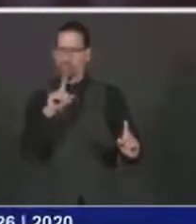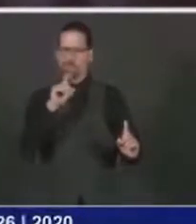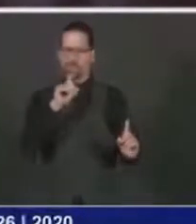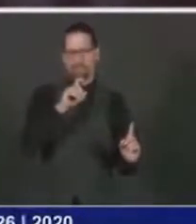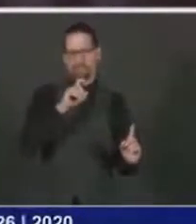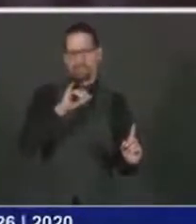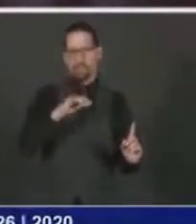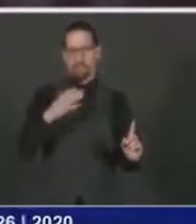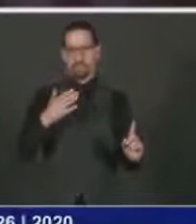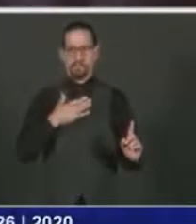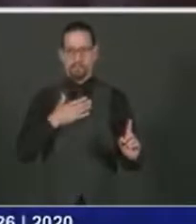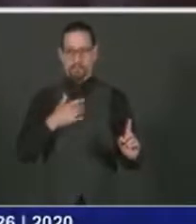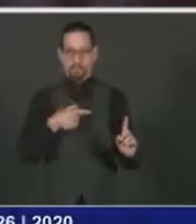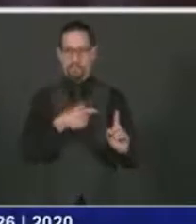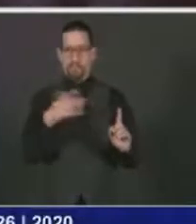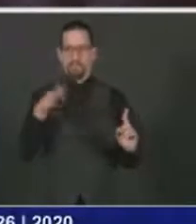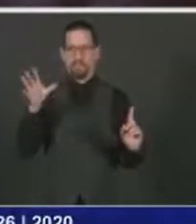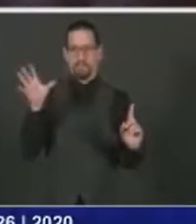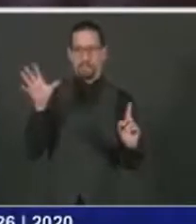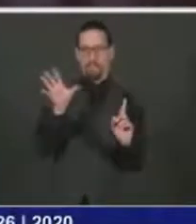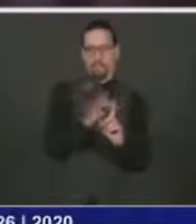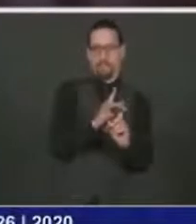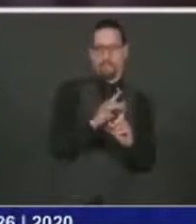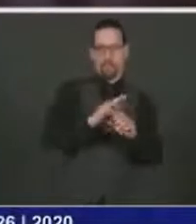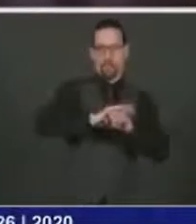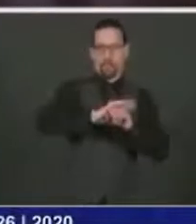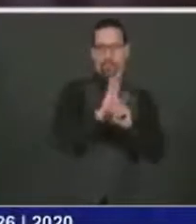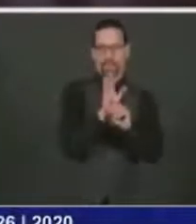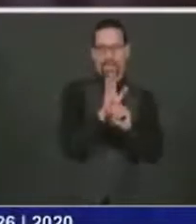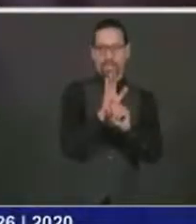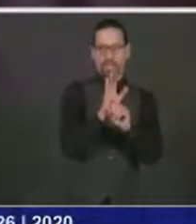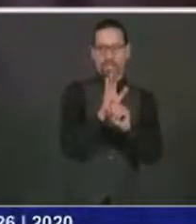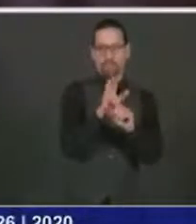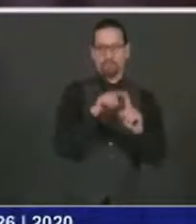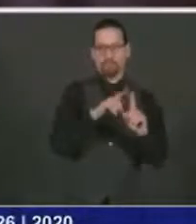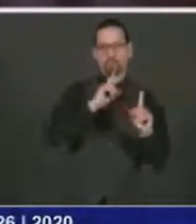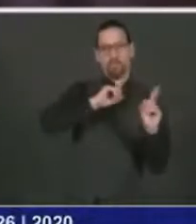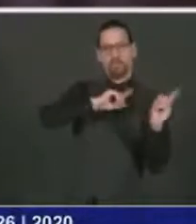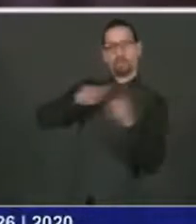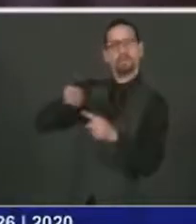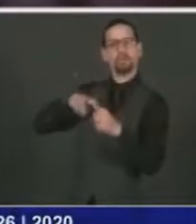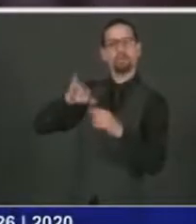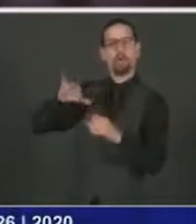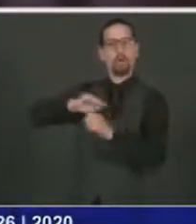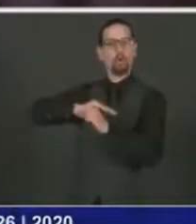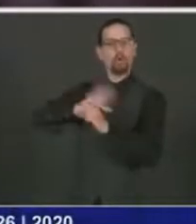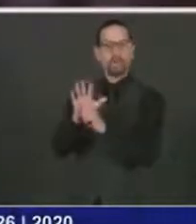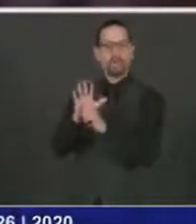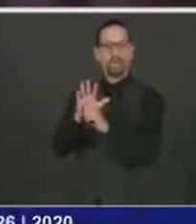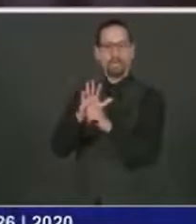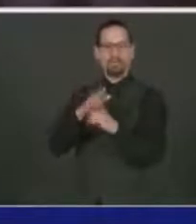reacts to COVID-19 in an individual in rare instances.